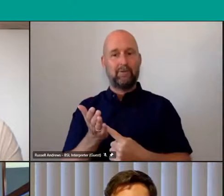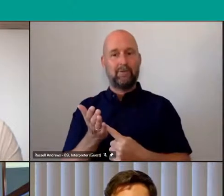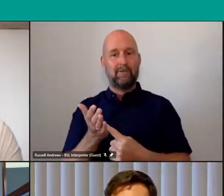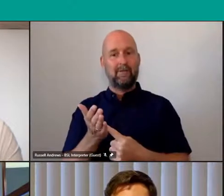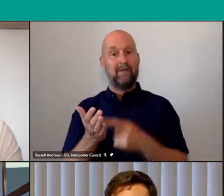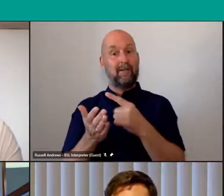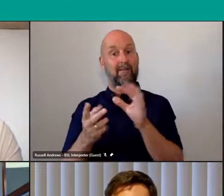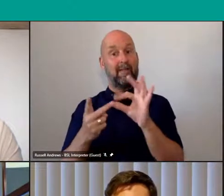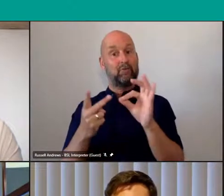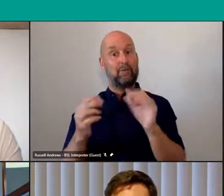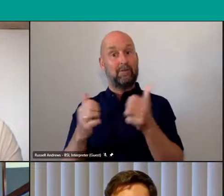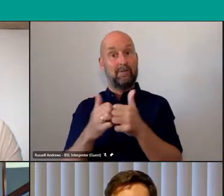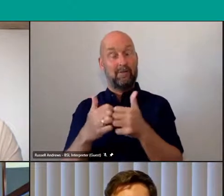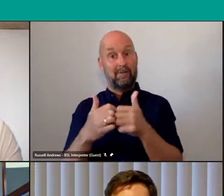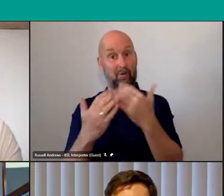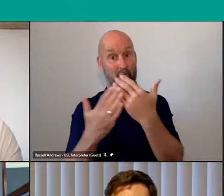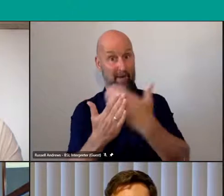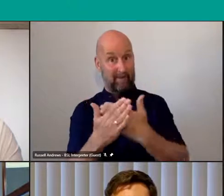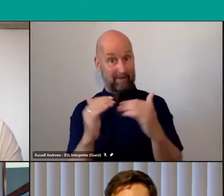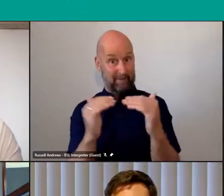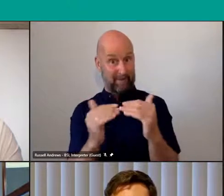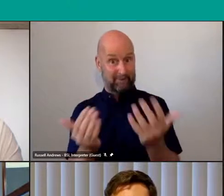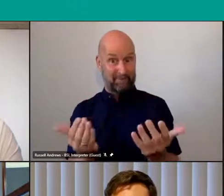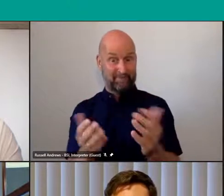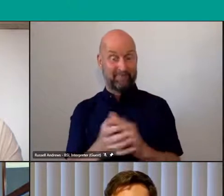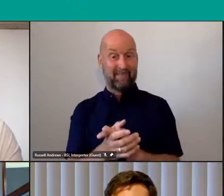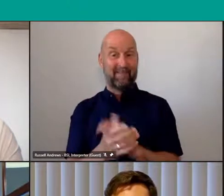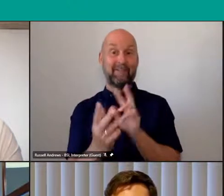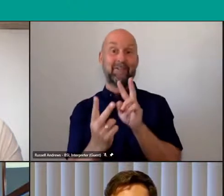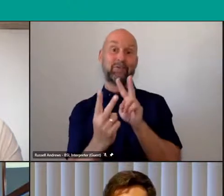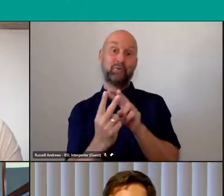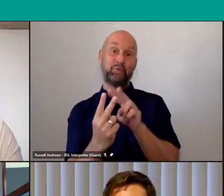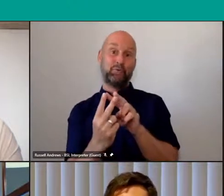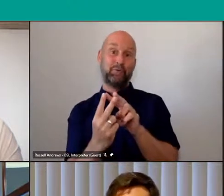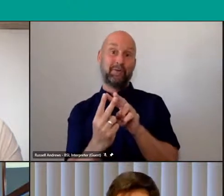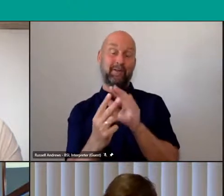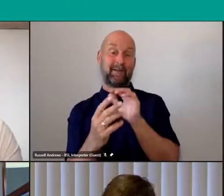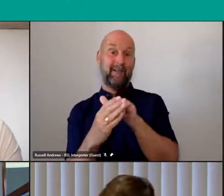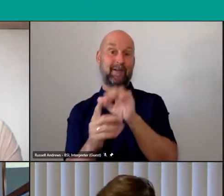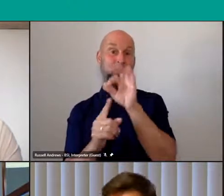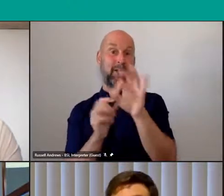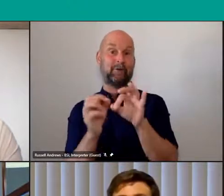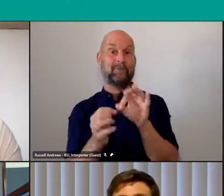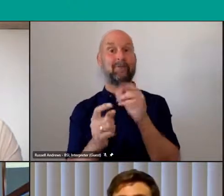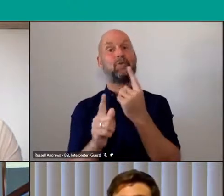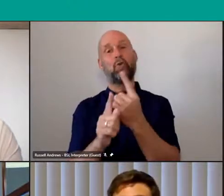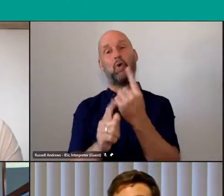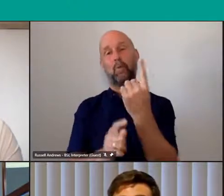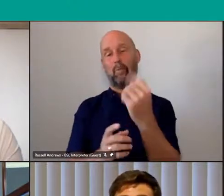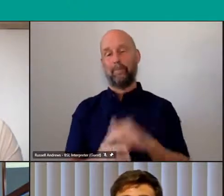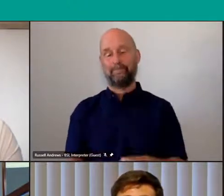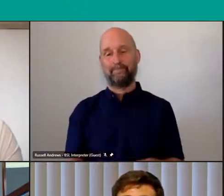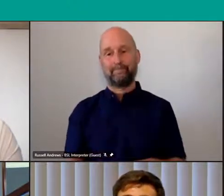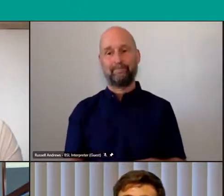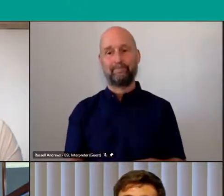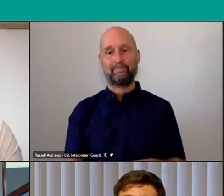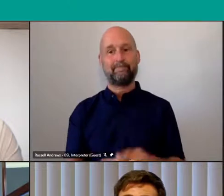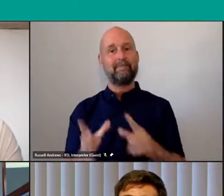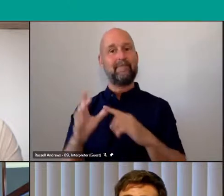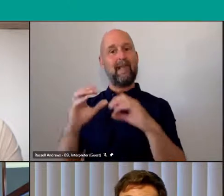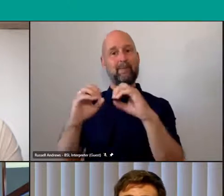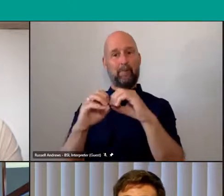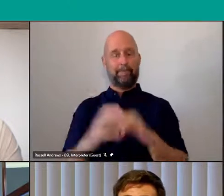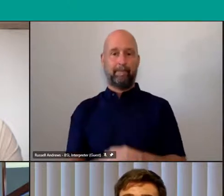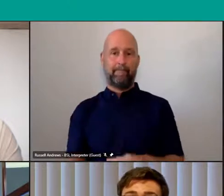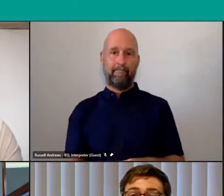choice fits with the report's recommendations? So I think this is kind of a two-headed, you might yeah. deal with one, Andy.